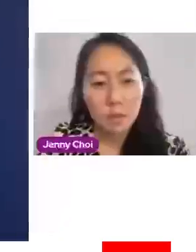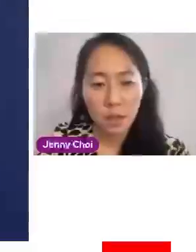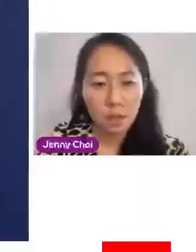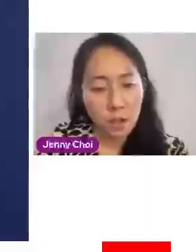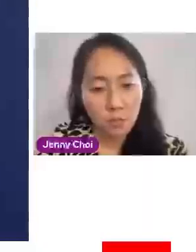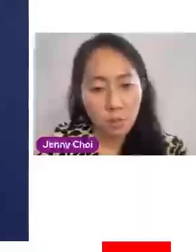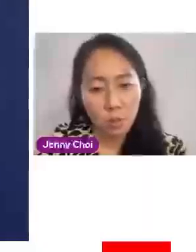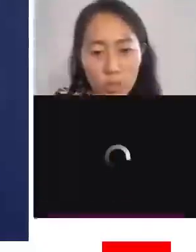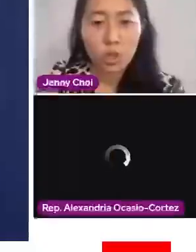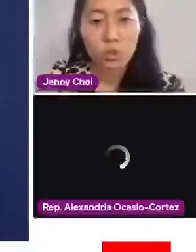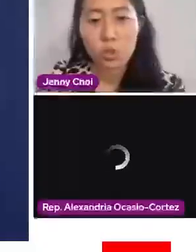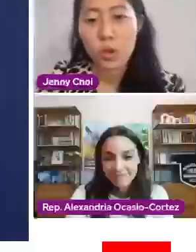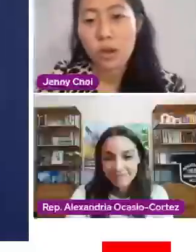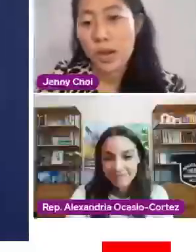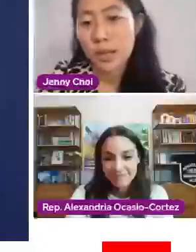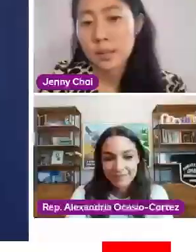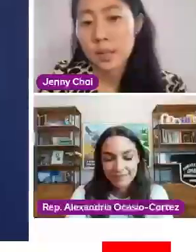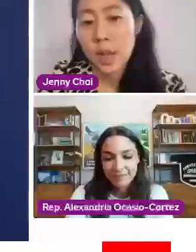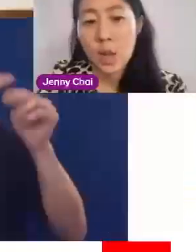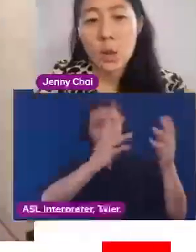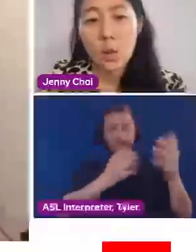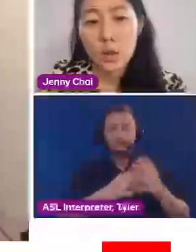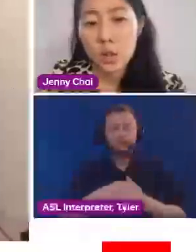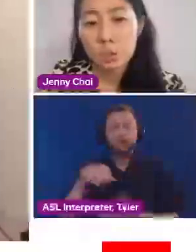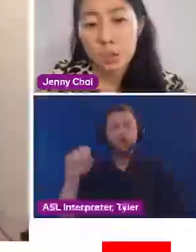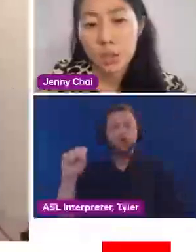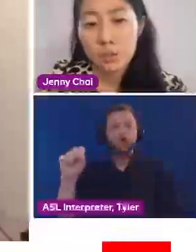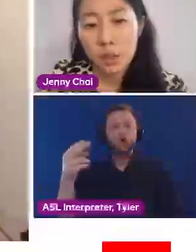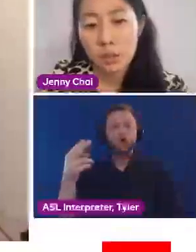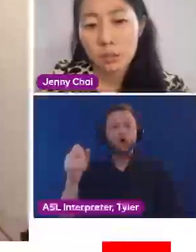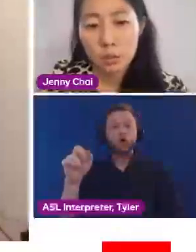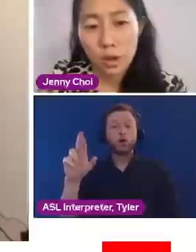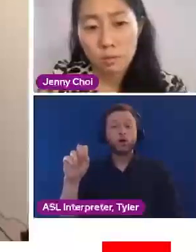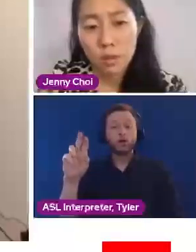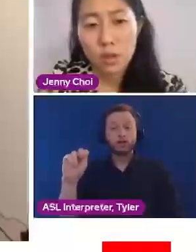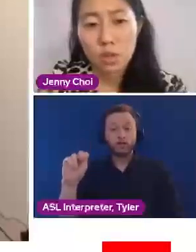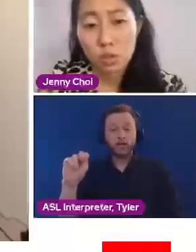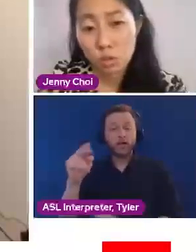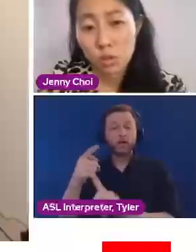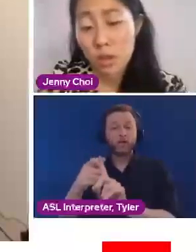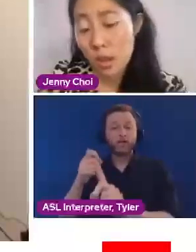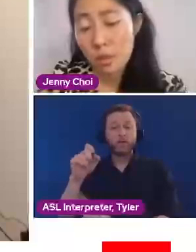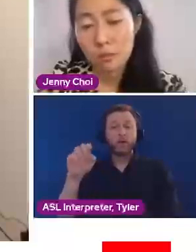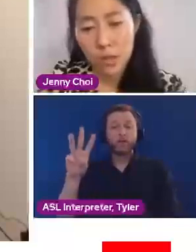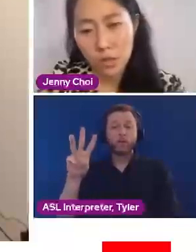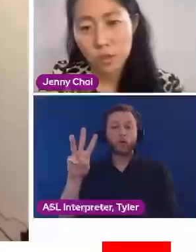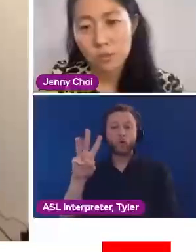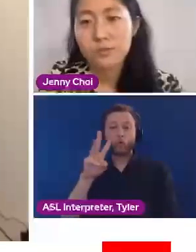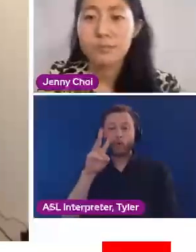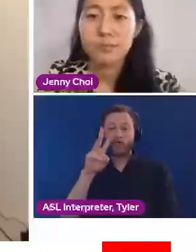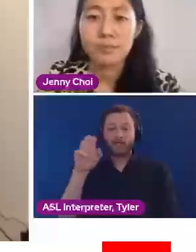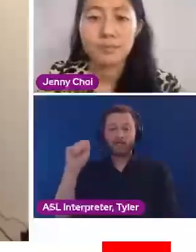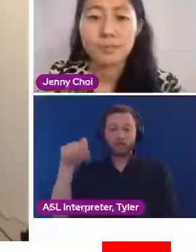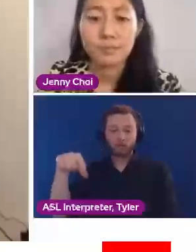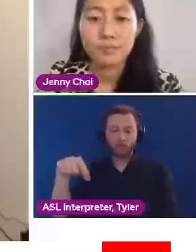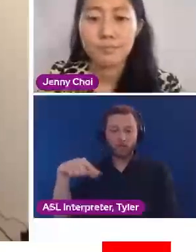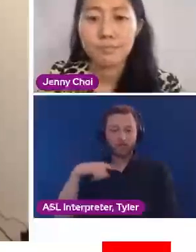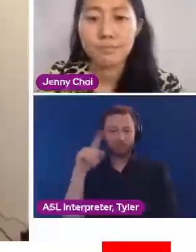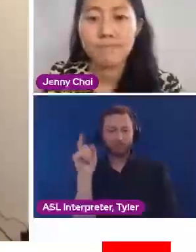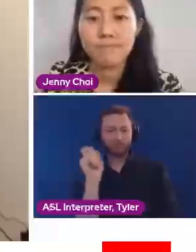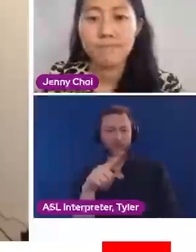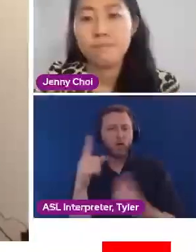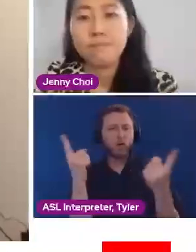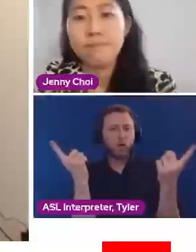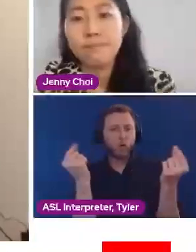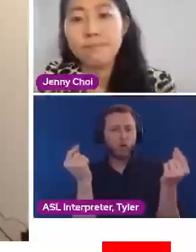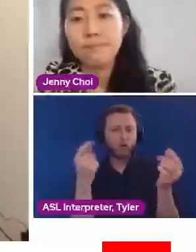Sharon Beth Long from Westchester Square asks, what do you believe that the federal government should do to tame inflation?